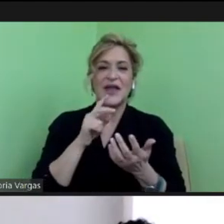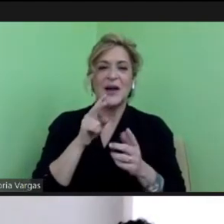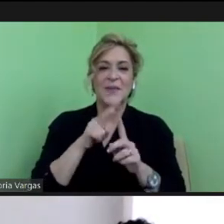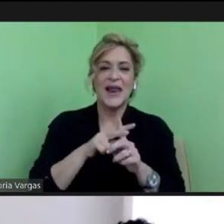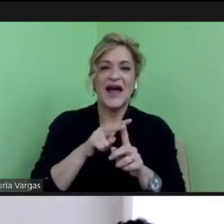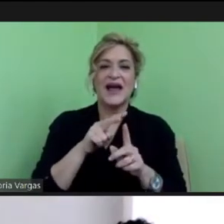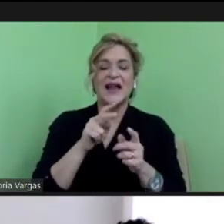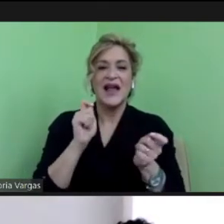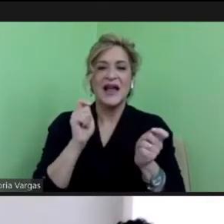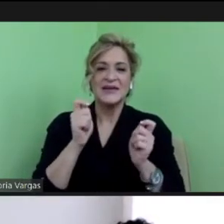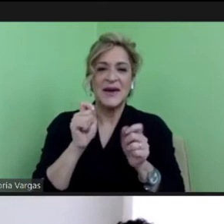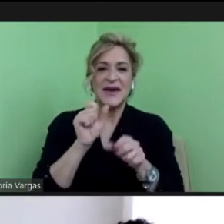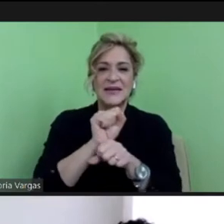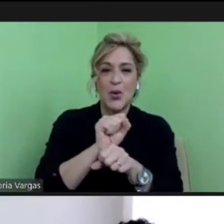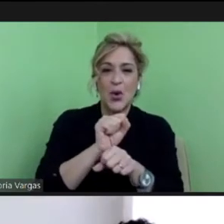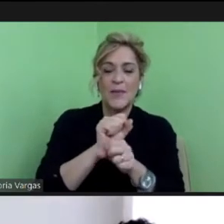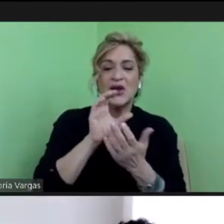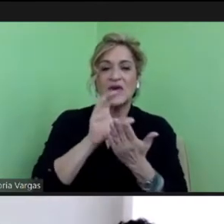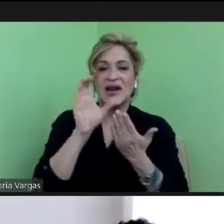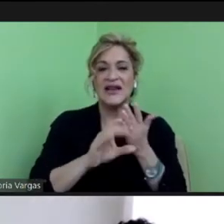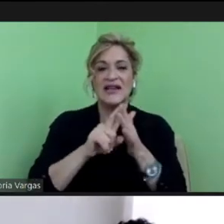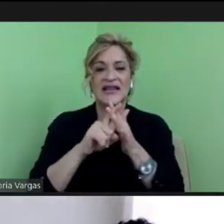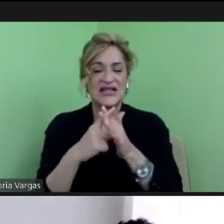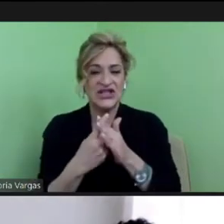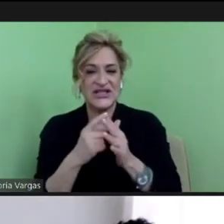Employment Curriculum Initiative. I think